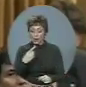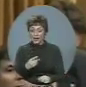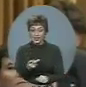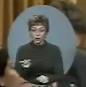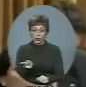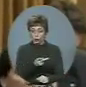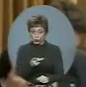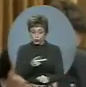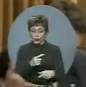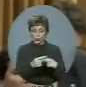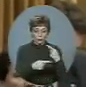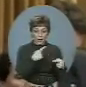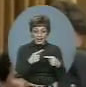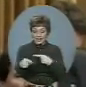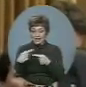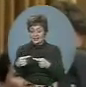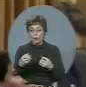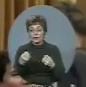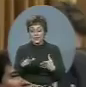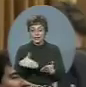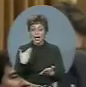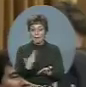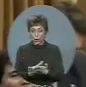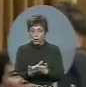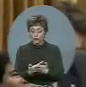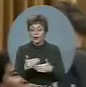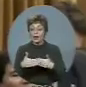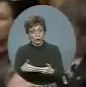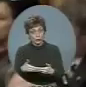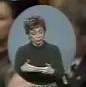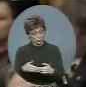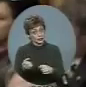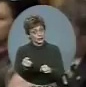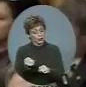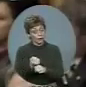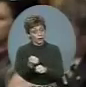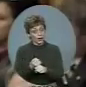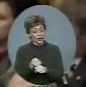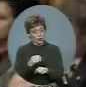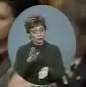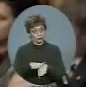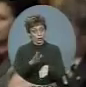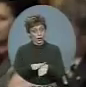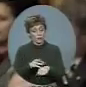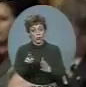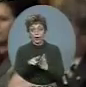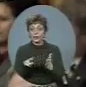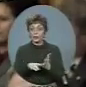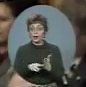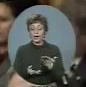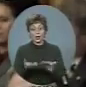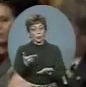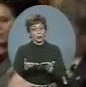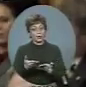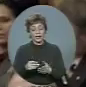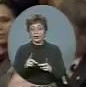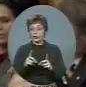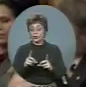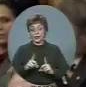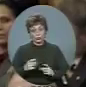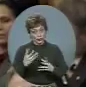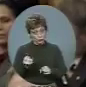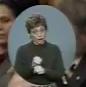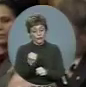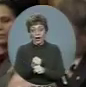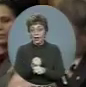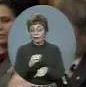a clear answer on a question that relates to the integrity of a member. I was in the House. I didn't hear any allegation made.